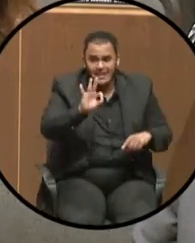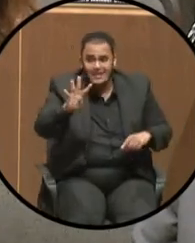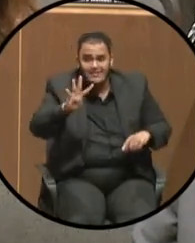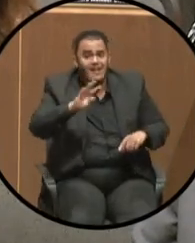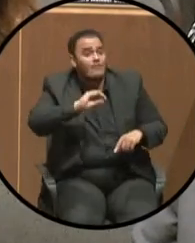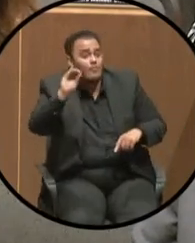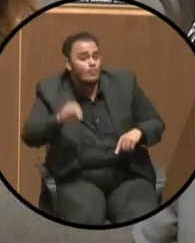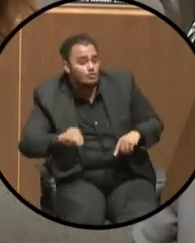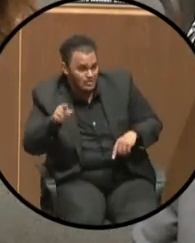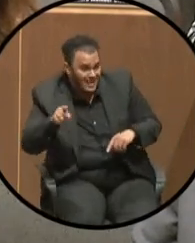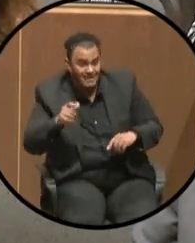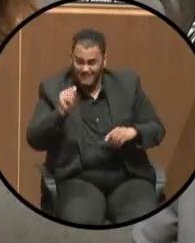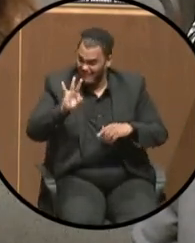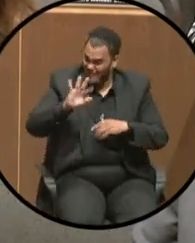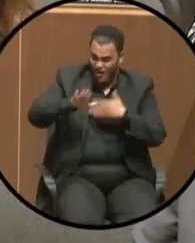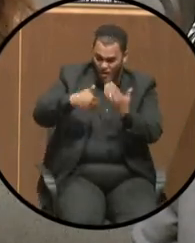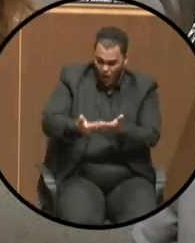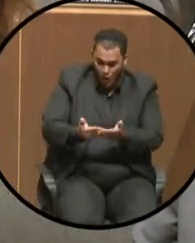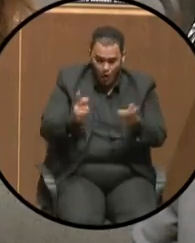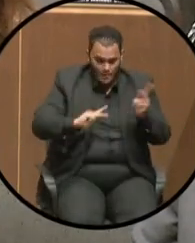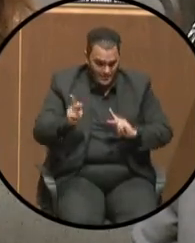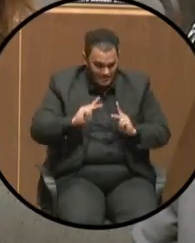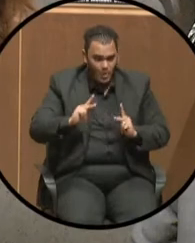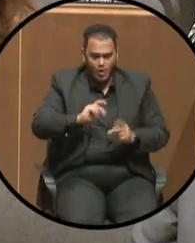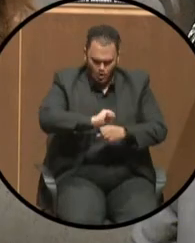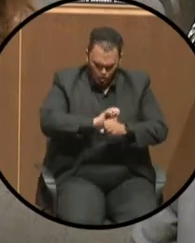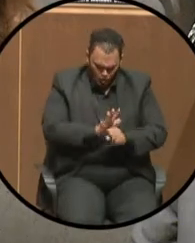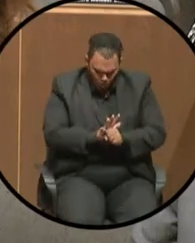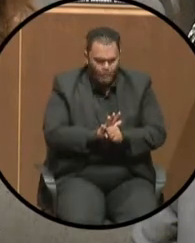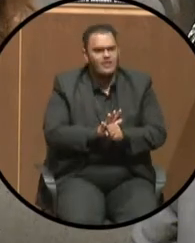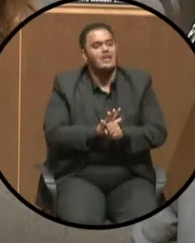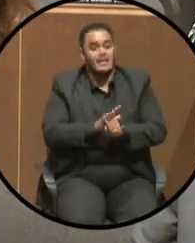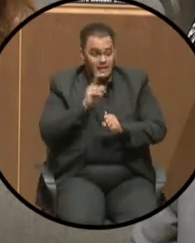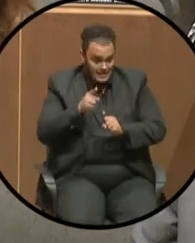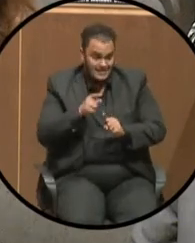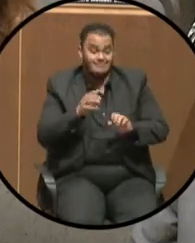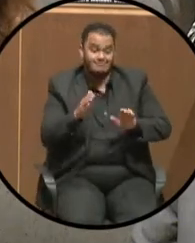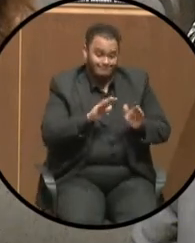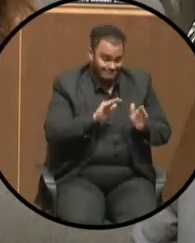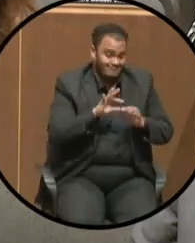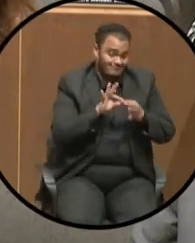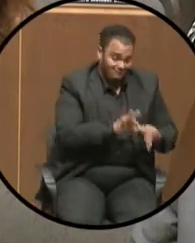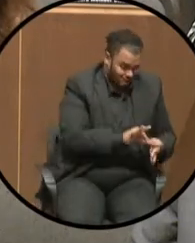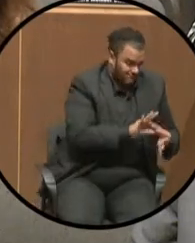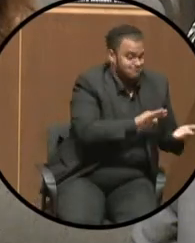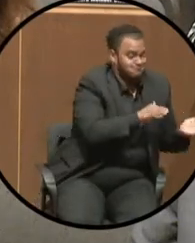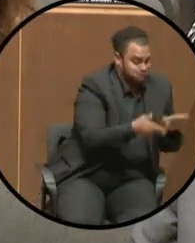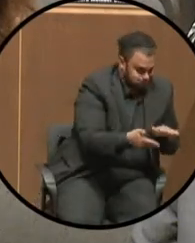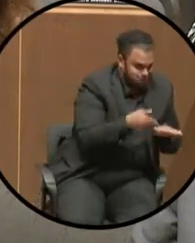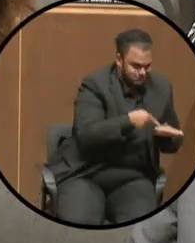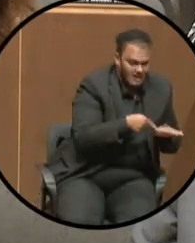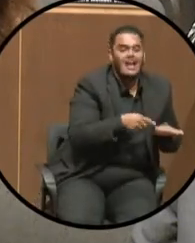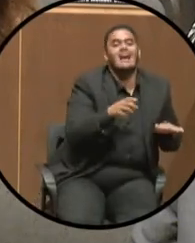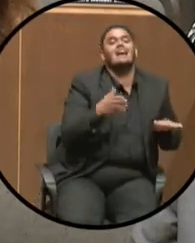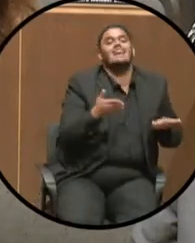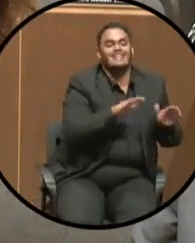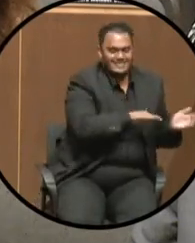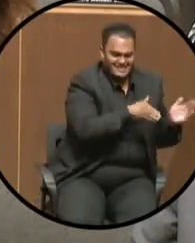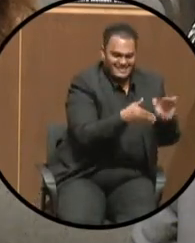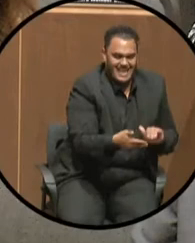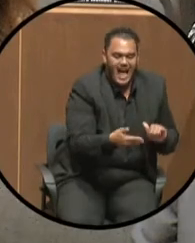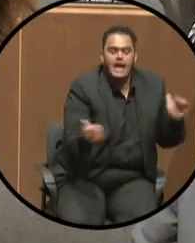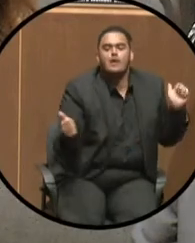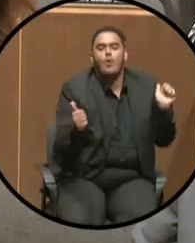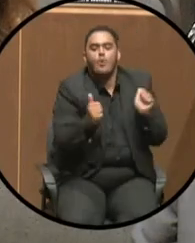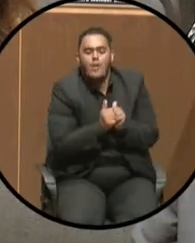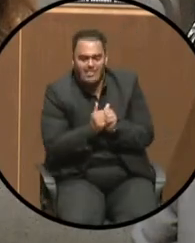deaths in the U.S. had underlying medical conditions such as diabetes and heart disease? They died with COVID, not from